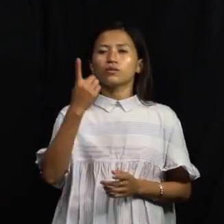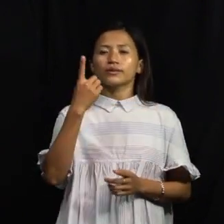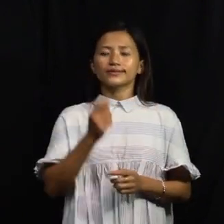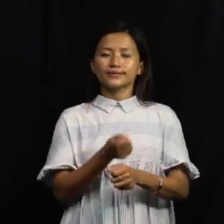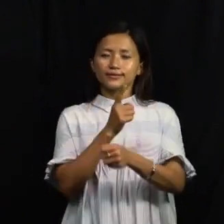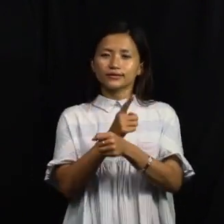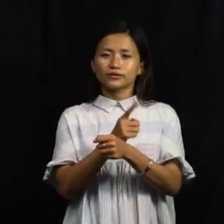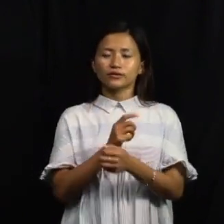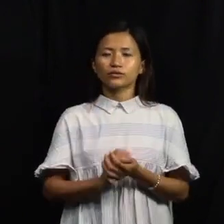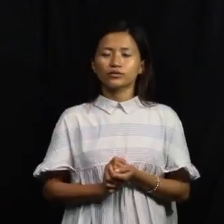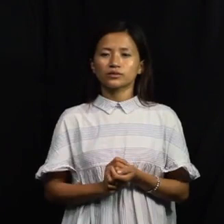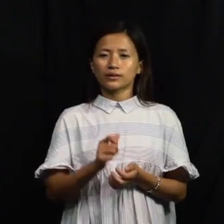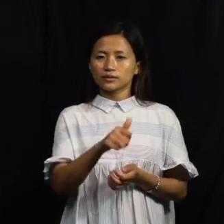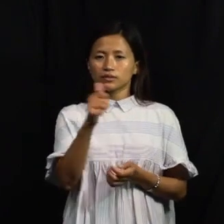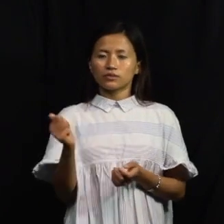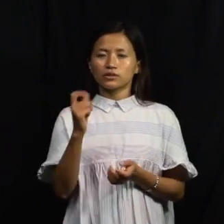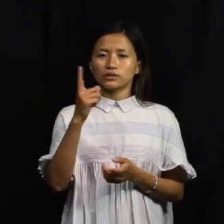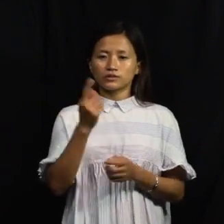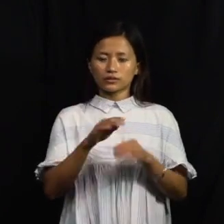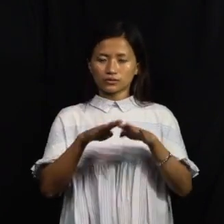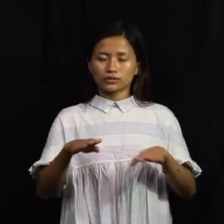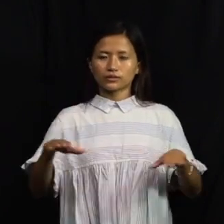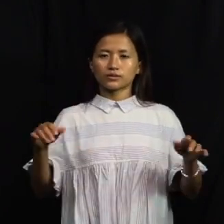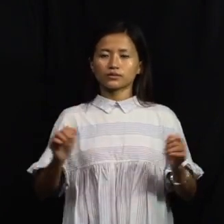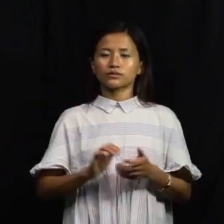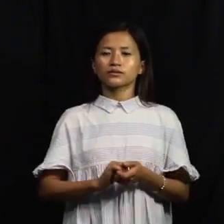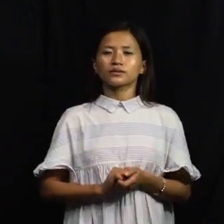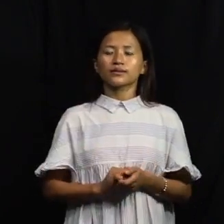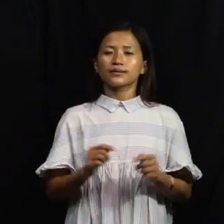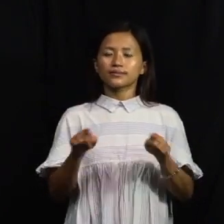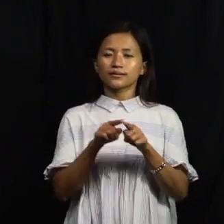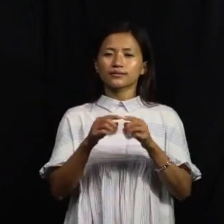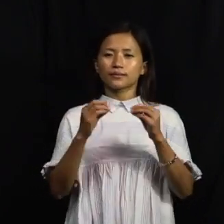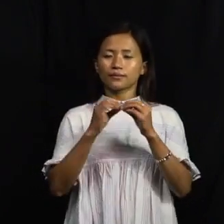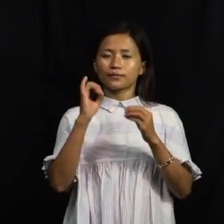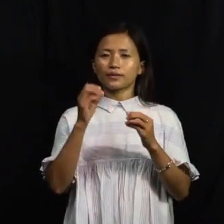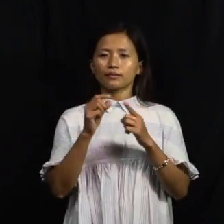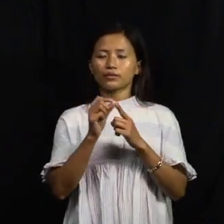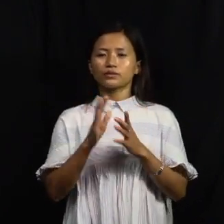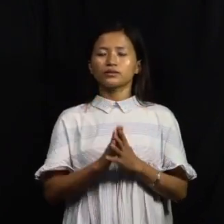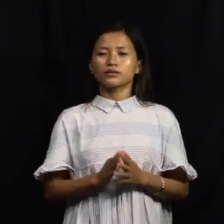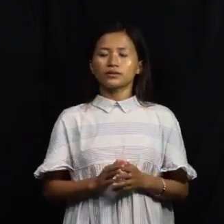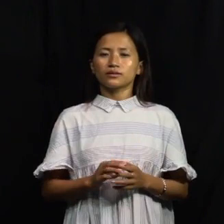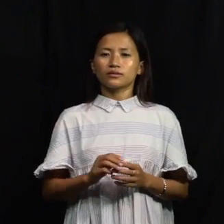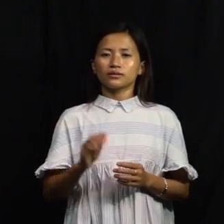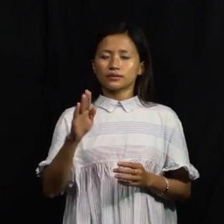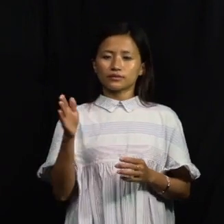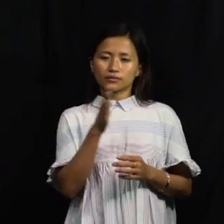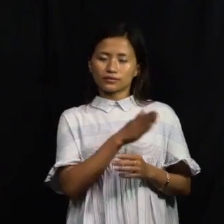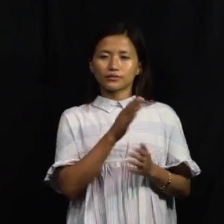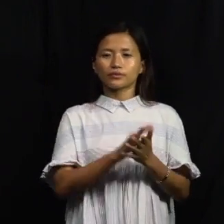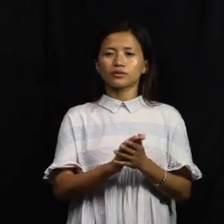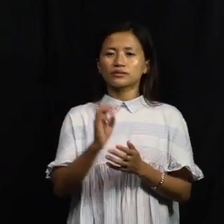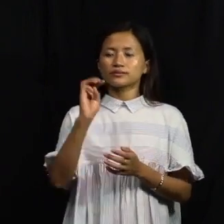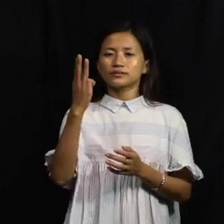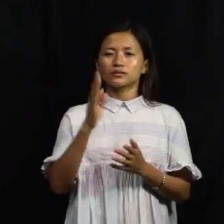teacher and the other one is the student, like in the bipolar process. And here in the tripolar, the